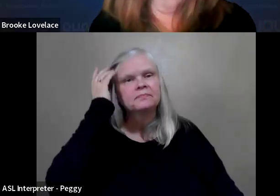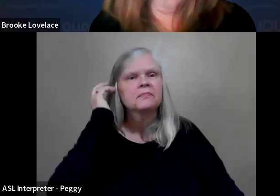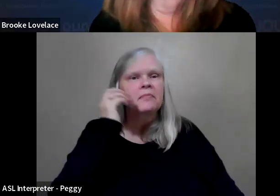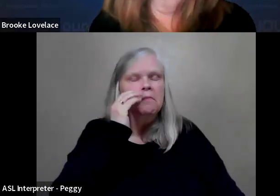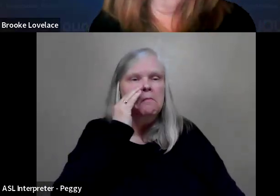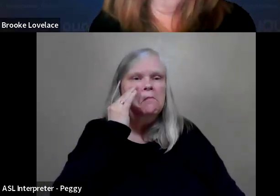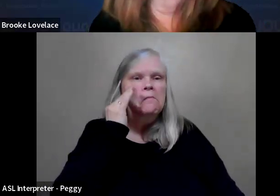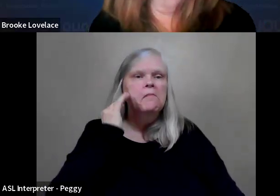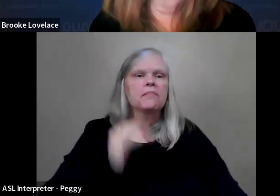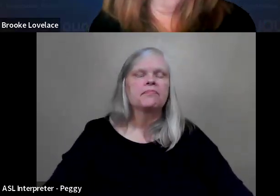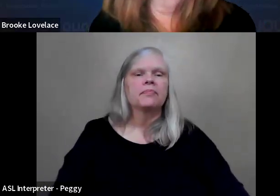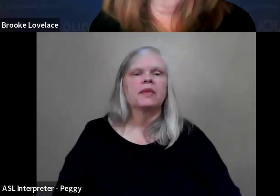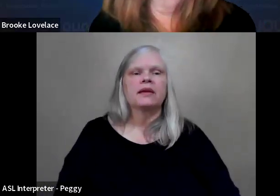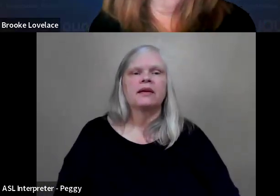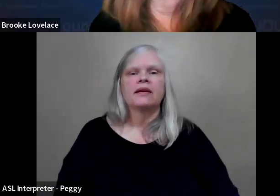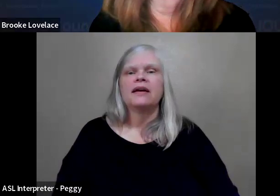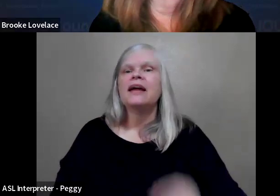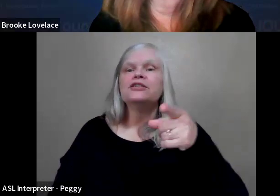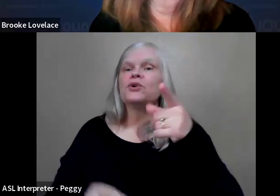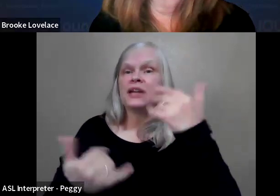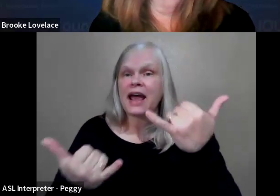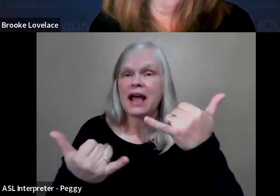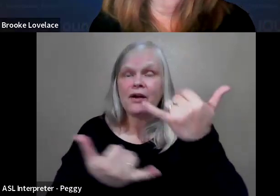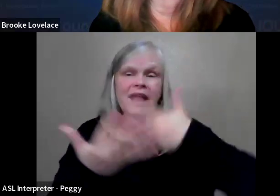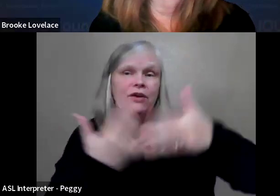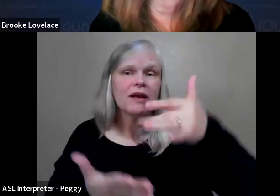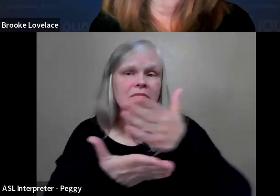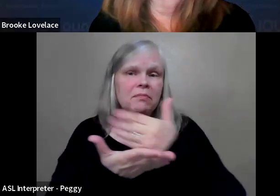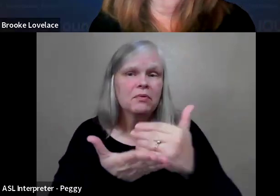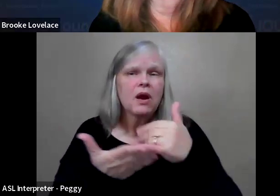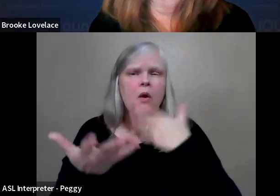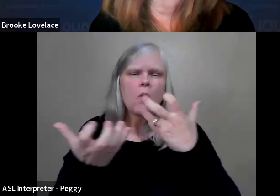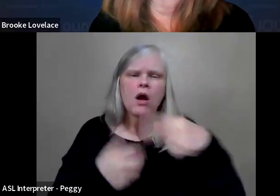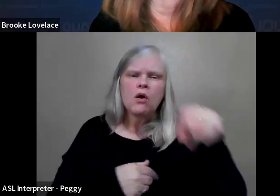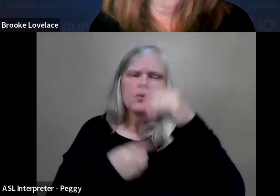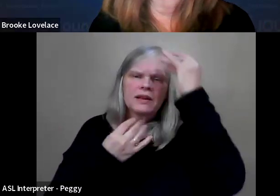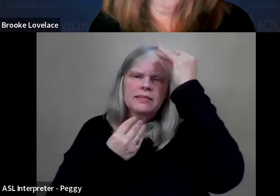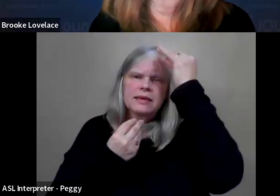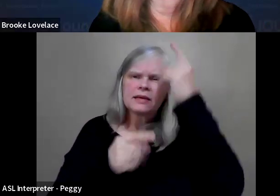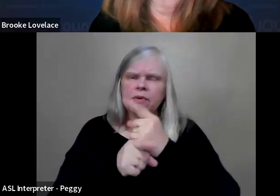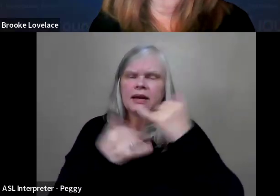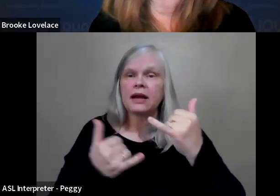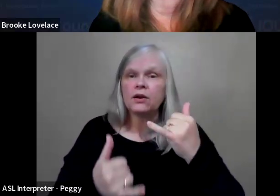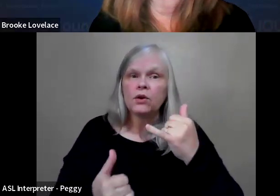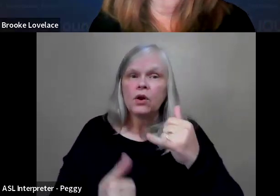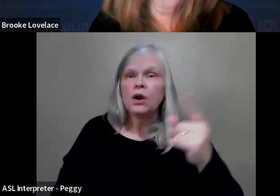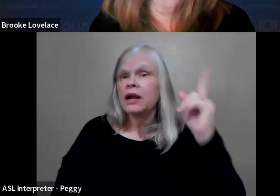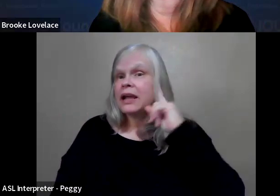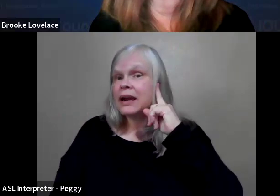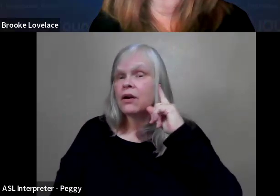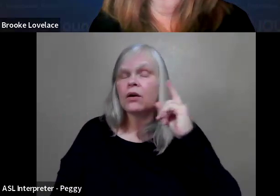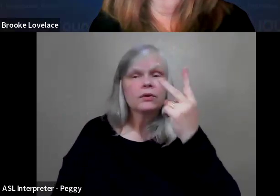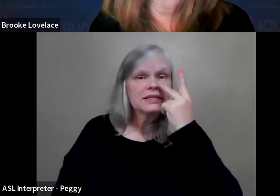Okay, so we have our first kind of interactive portion. And so I'd like you to think right now, when you hear or see the